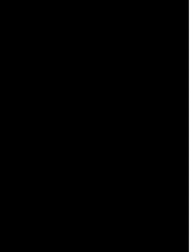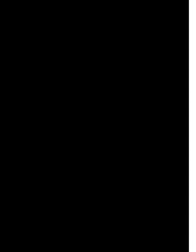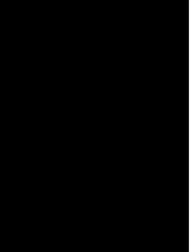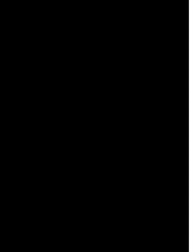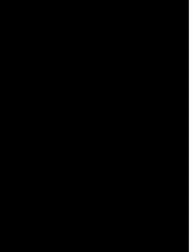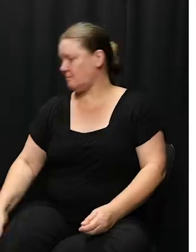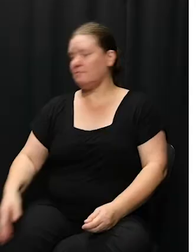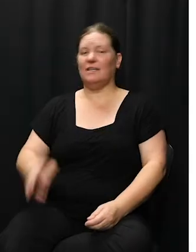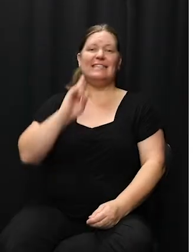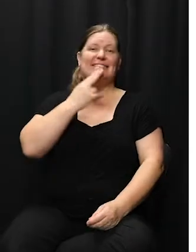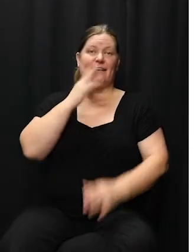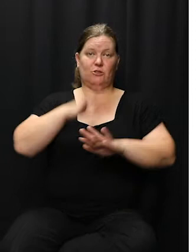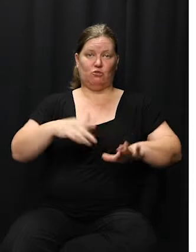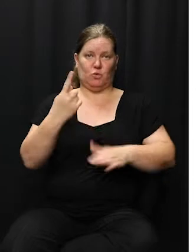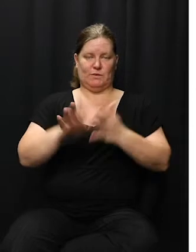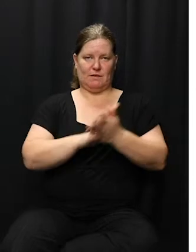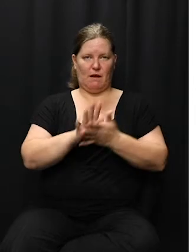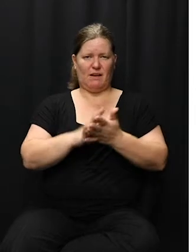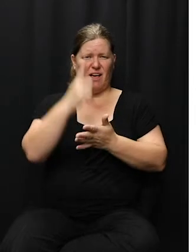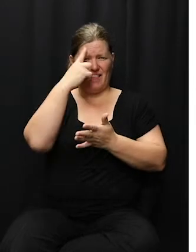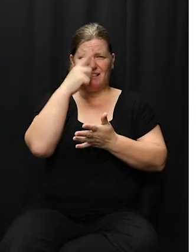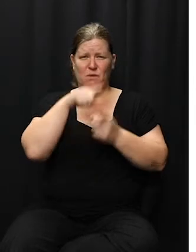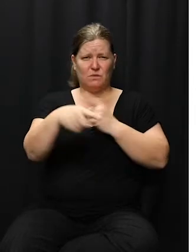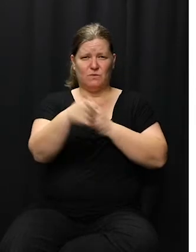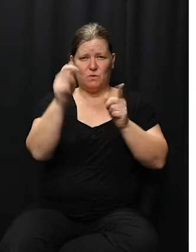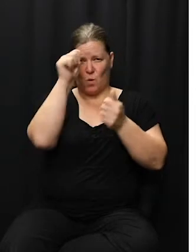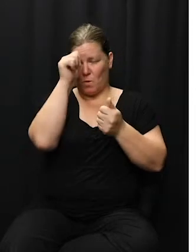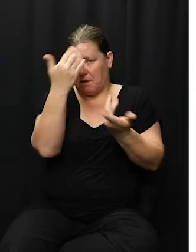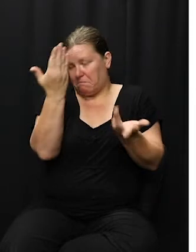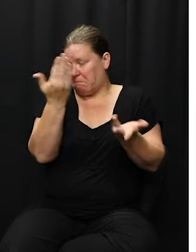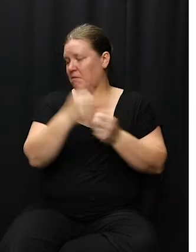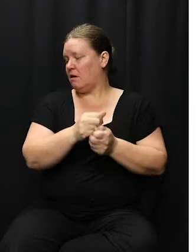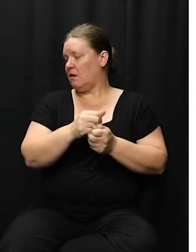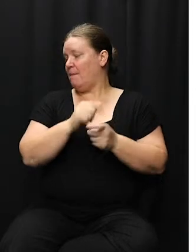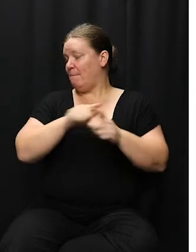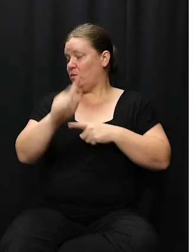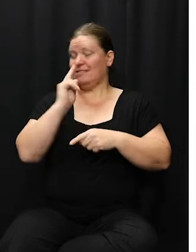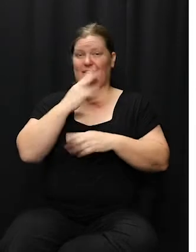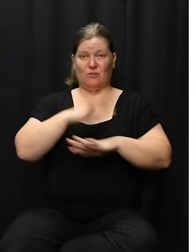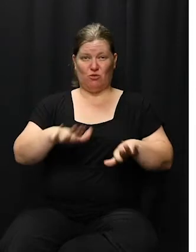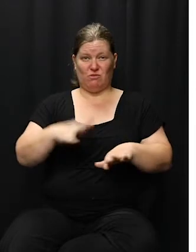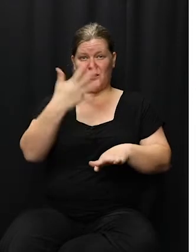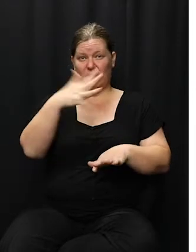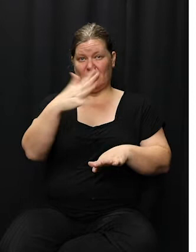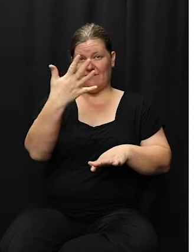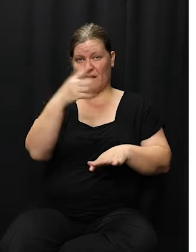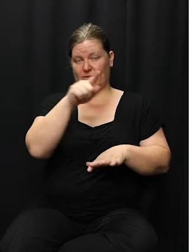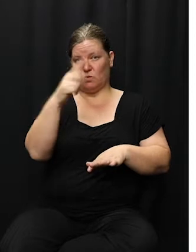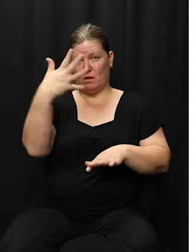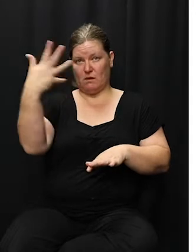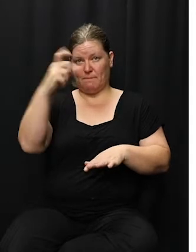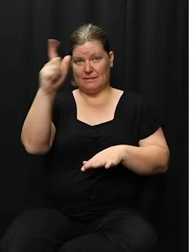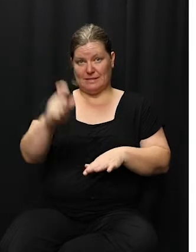Deaf children who sign Most of you probably know this, but 95